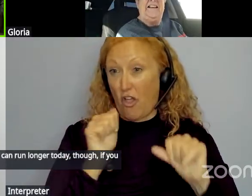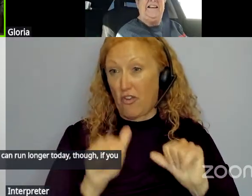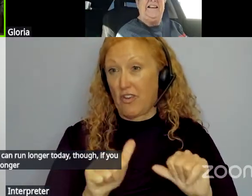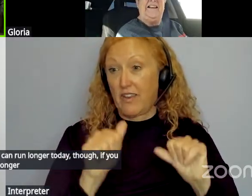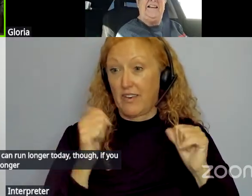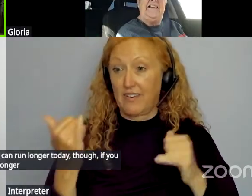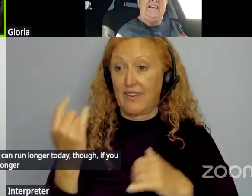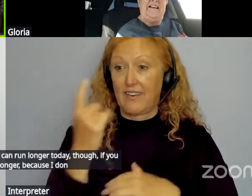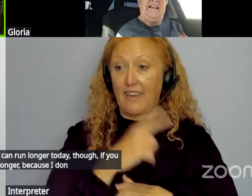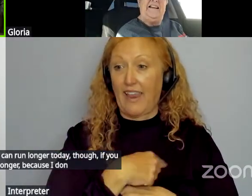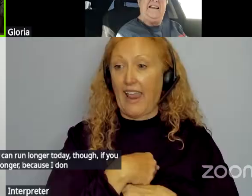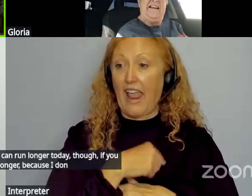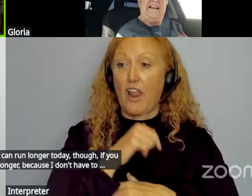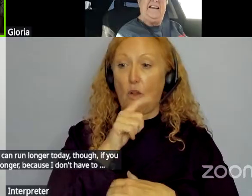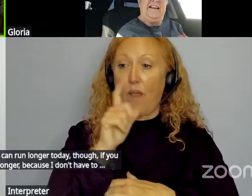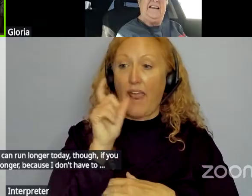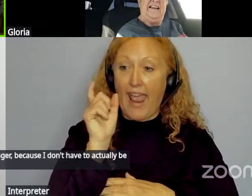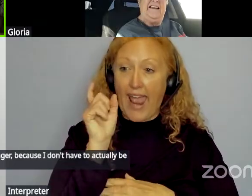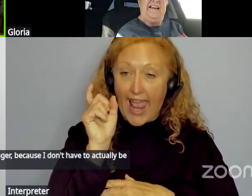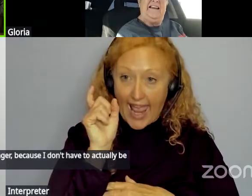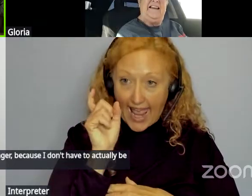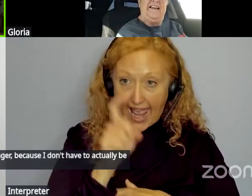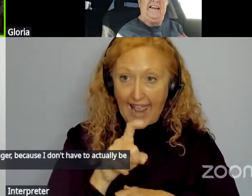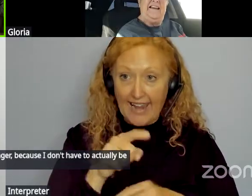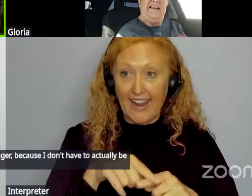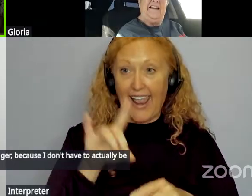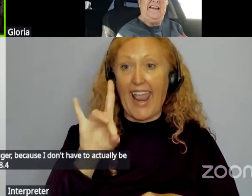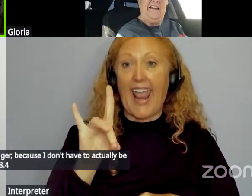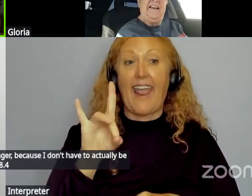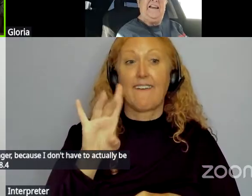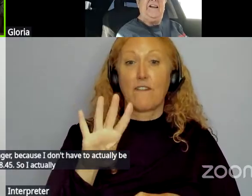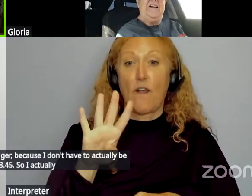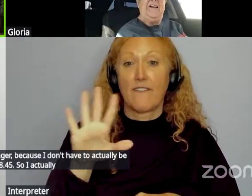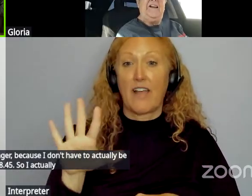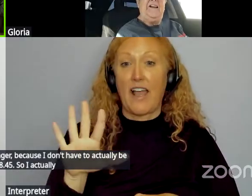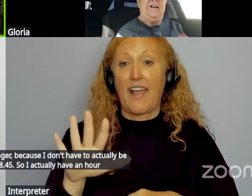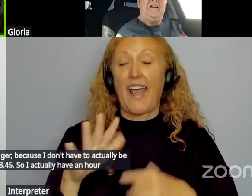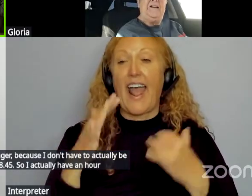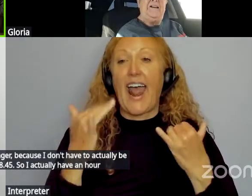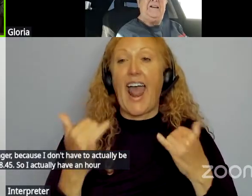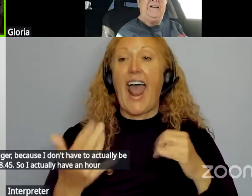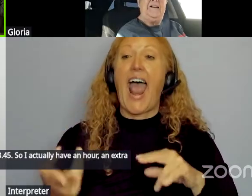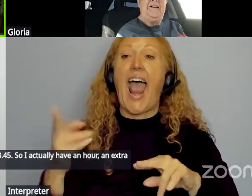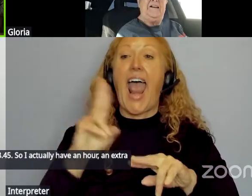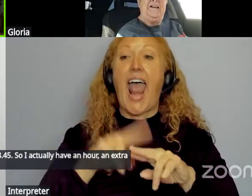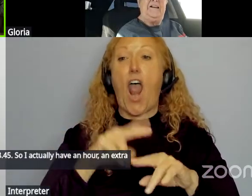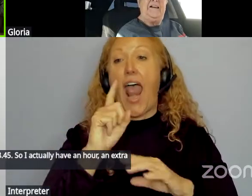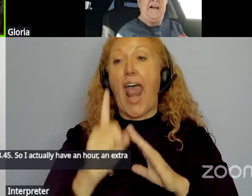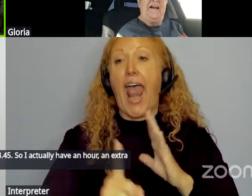because I don't have to actually be out of the house this morning till 8:45. So I actually have an extra hour on my hands this morning.